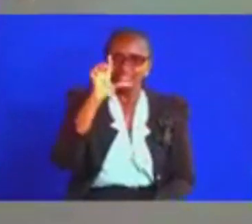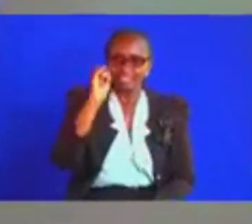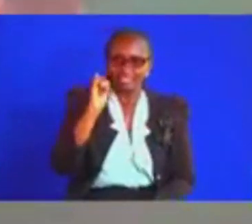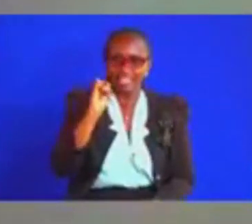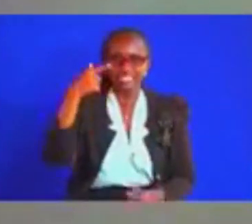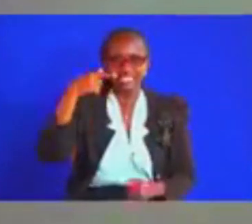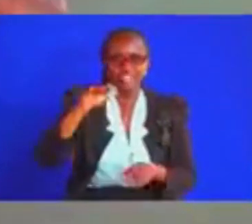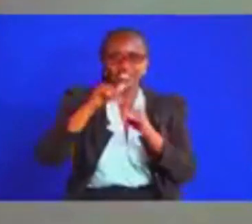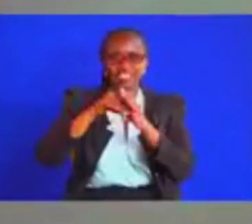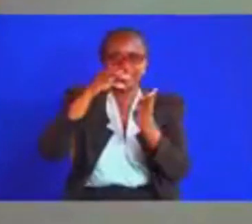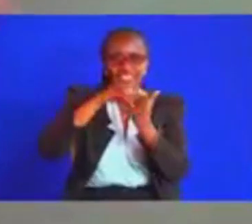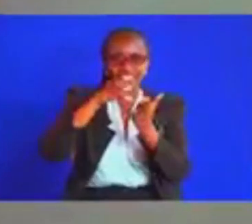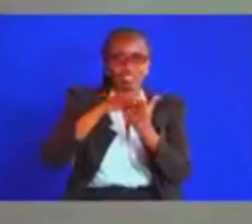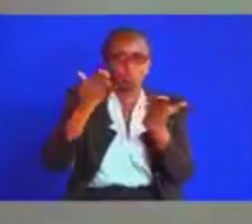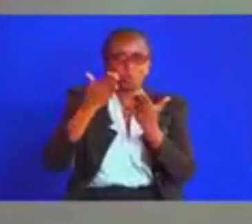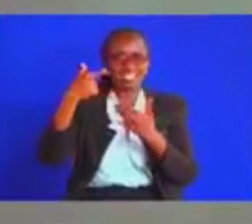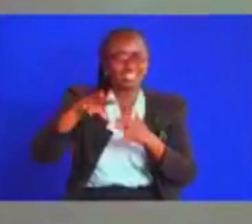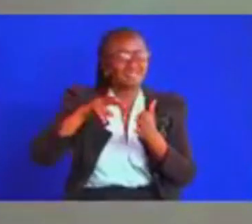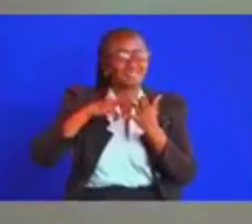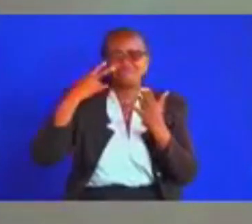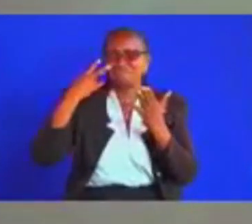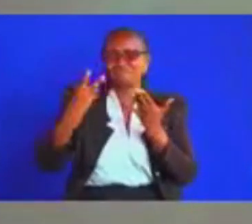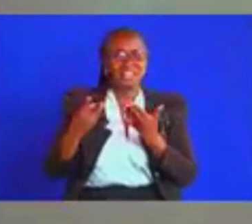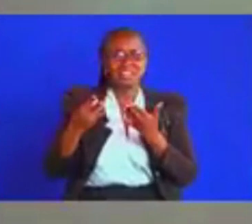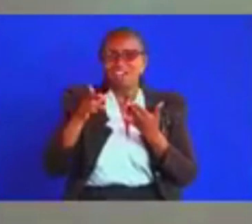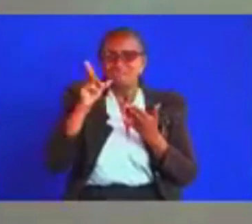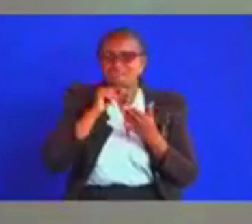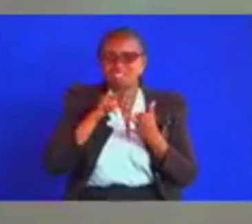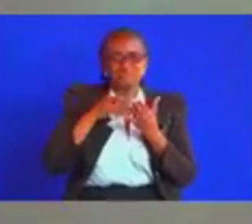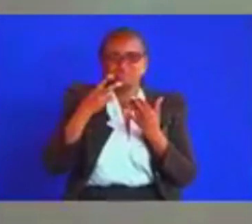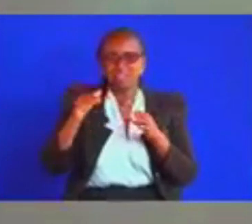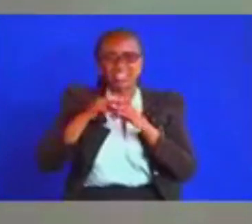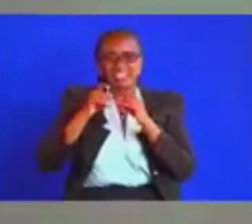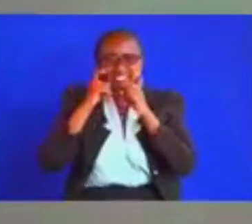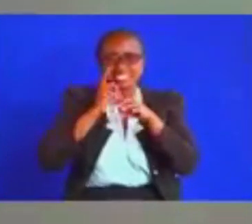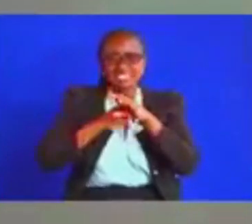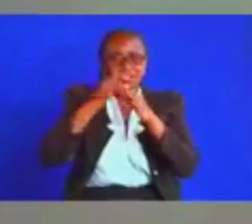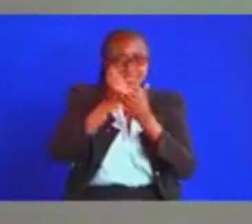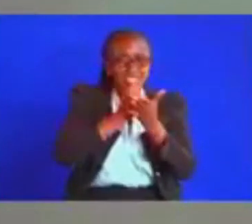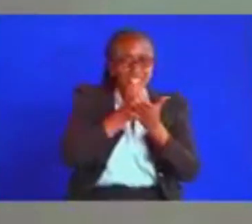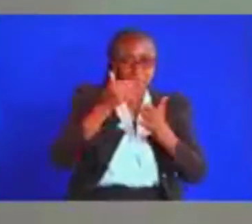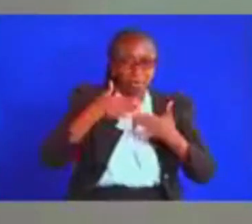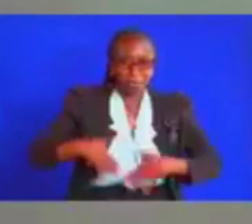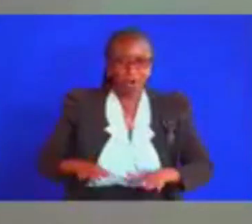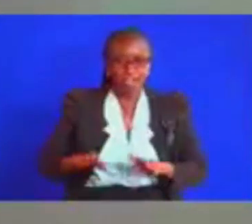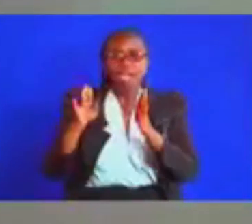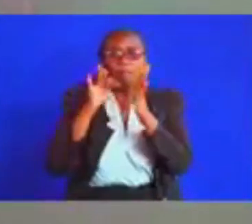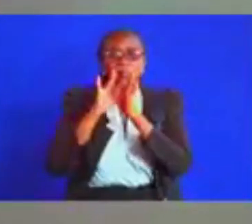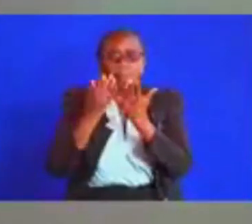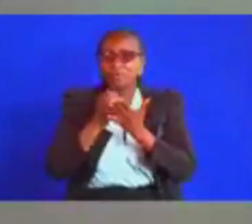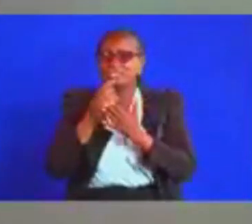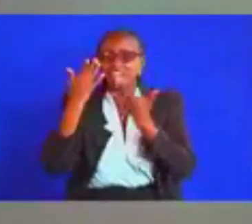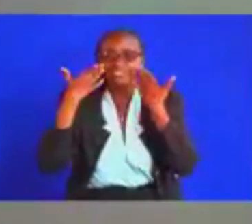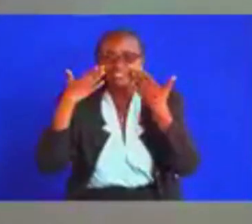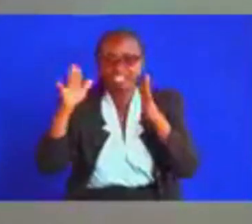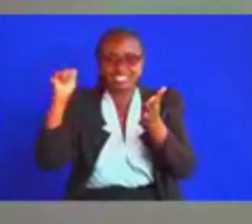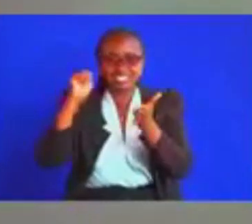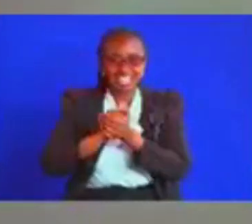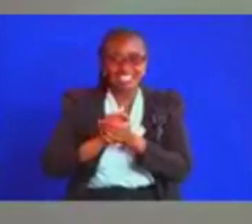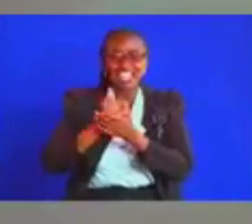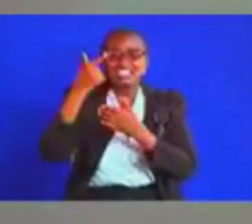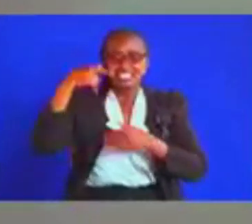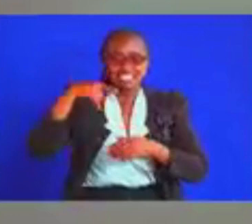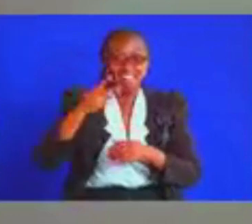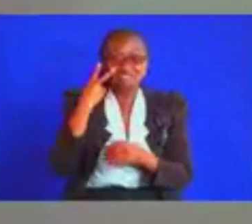a state, a backslidden state, as at the time Samuel was born. The Bible already told us that his eye, his sense